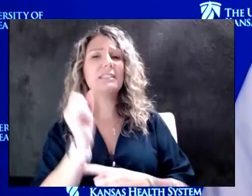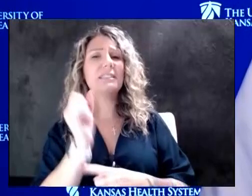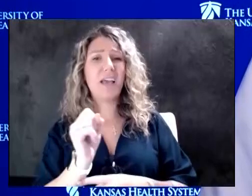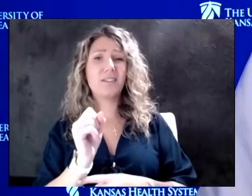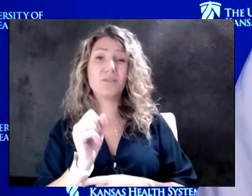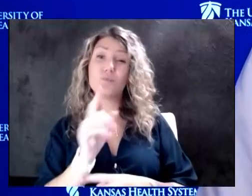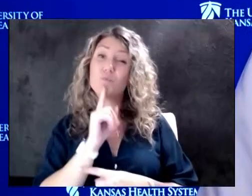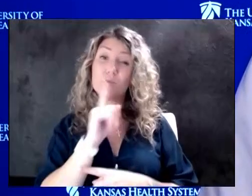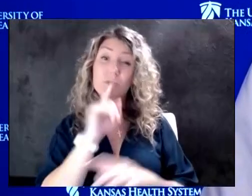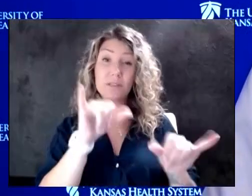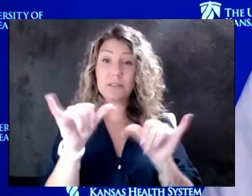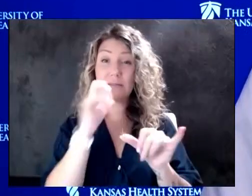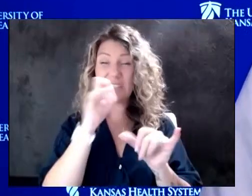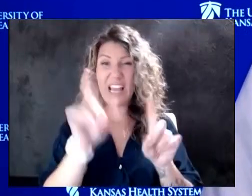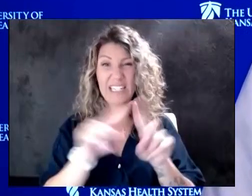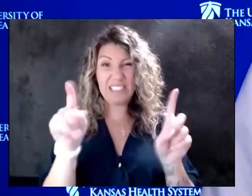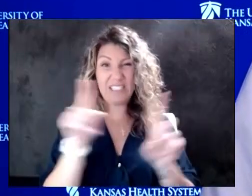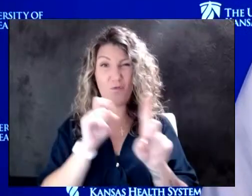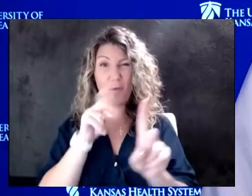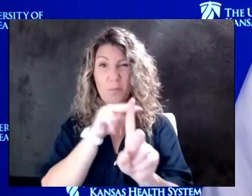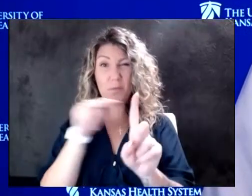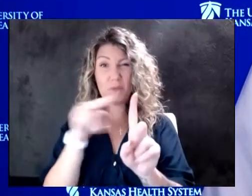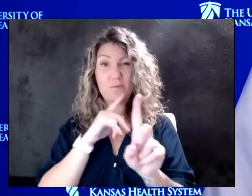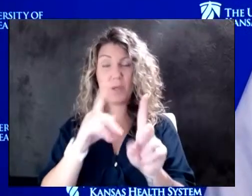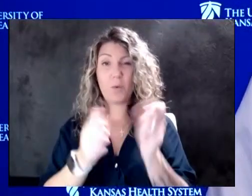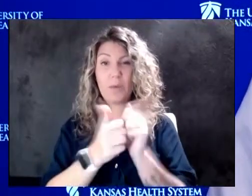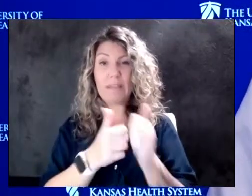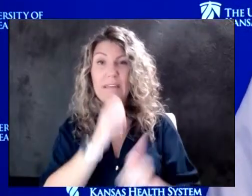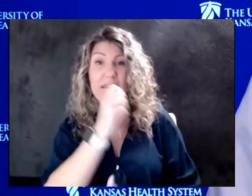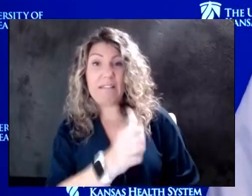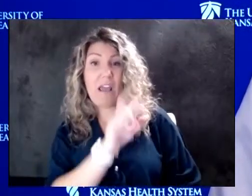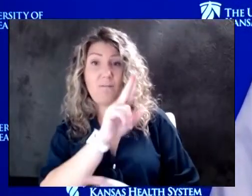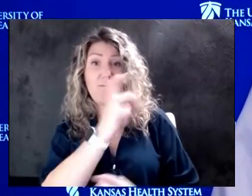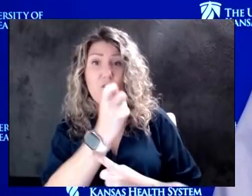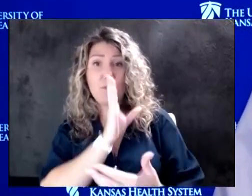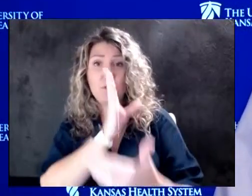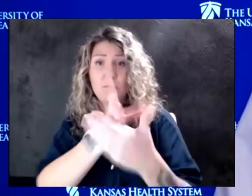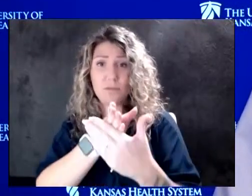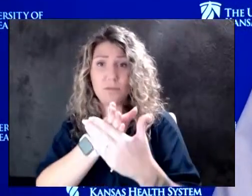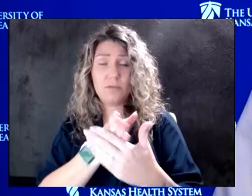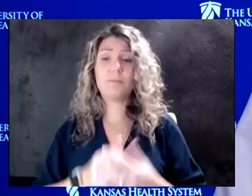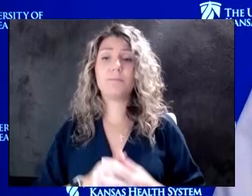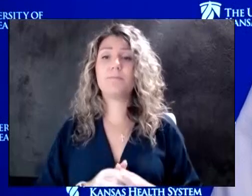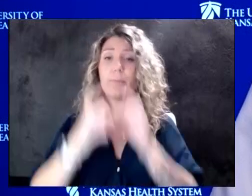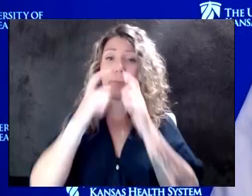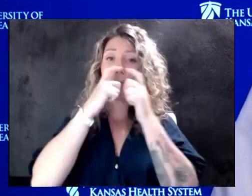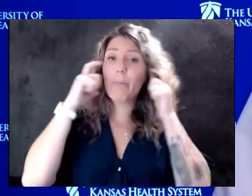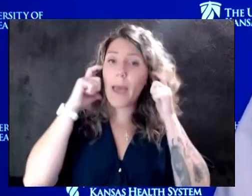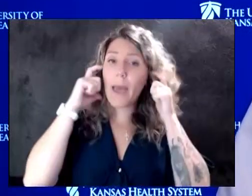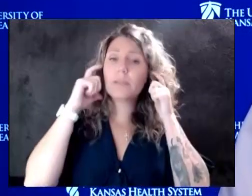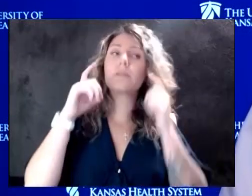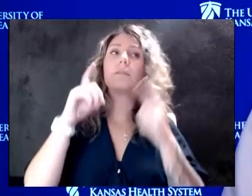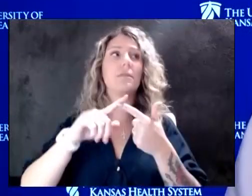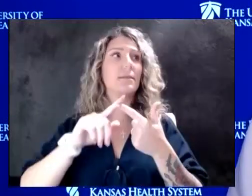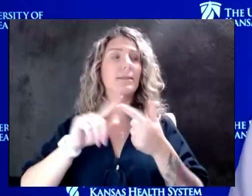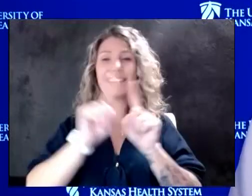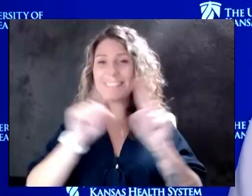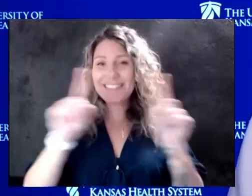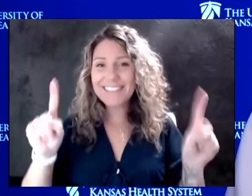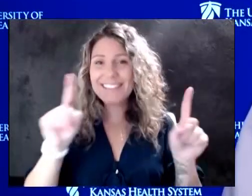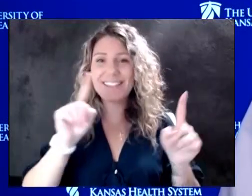that standpoint as far as the non-pharmaceutical interventions go, and that is masking, distancing,